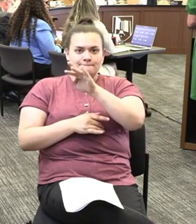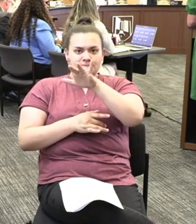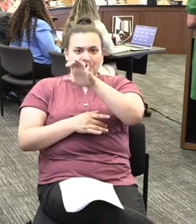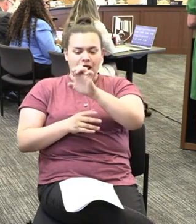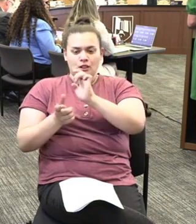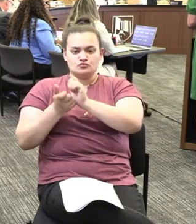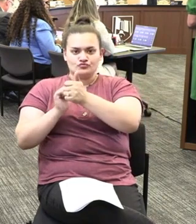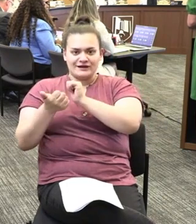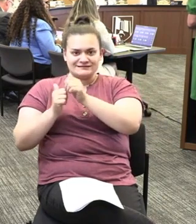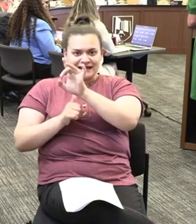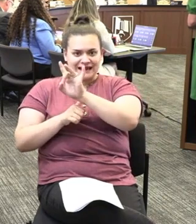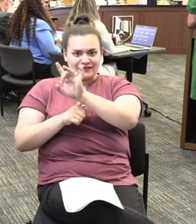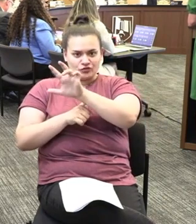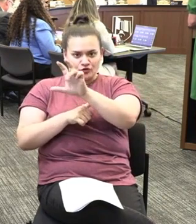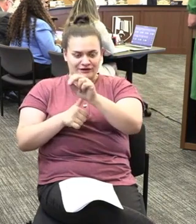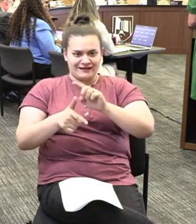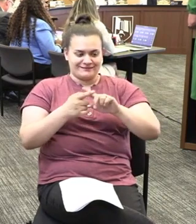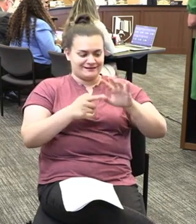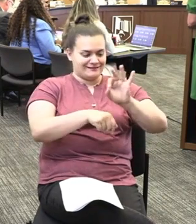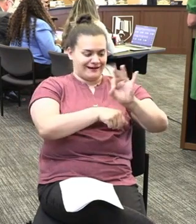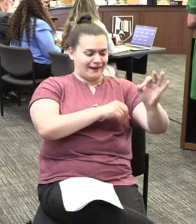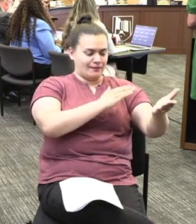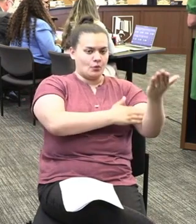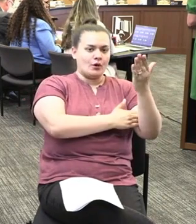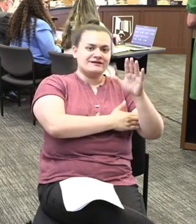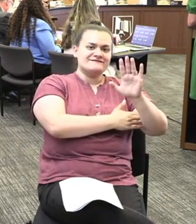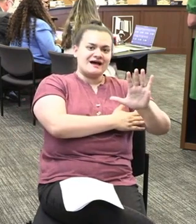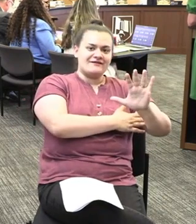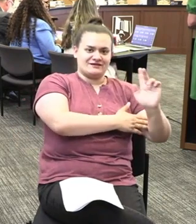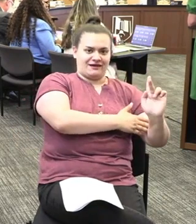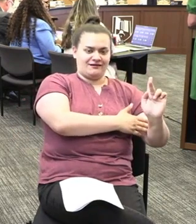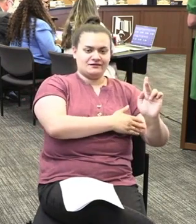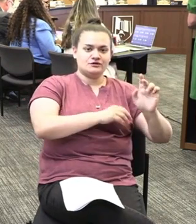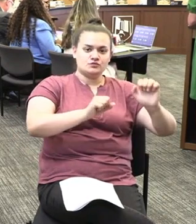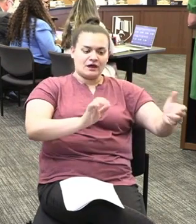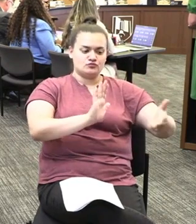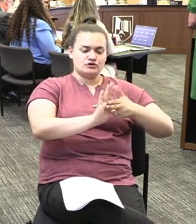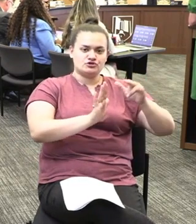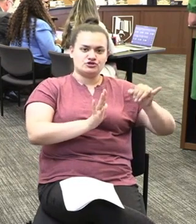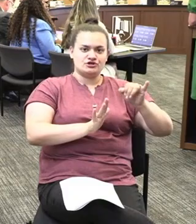8:30, and then 9 a.m. is the 5K. And then you can register at